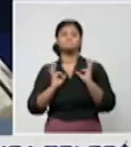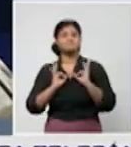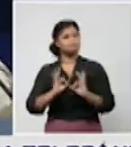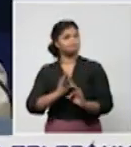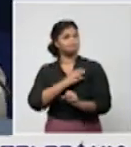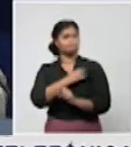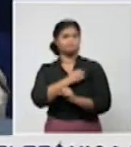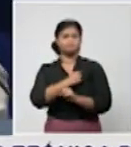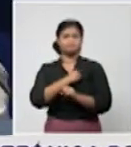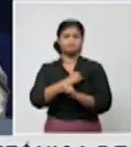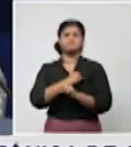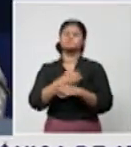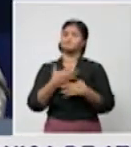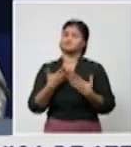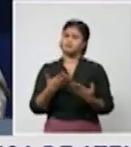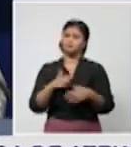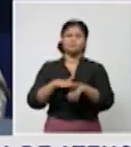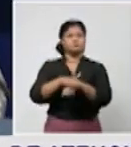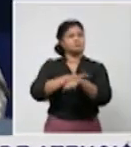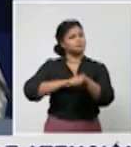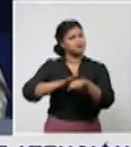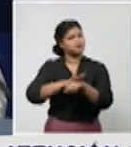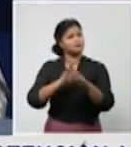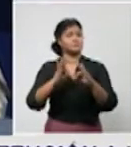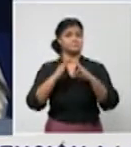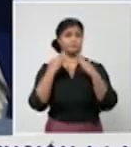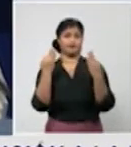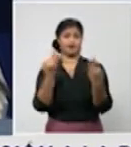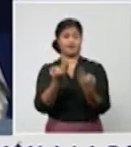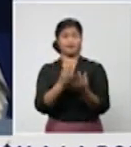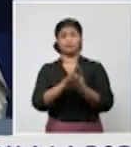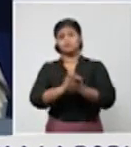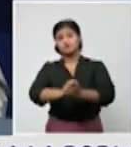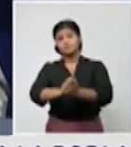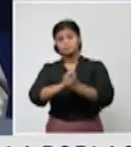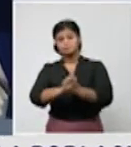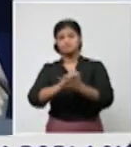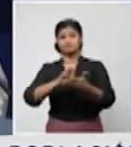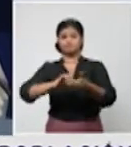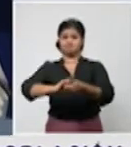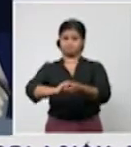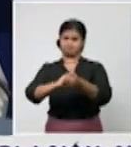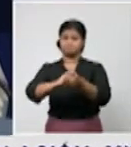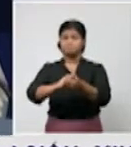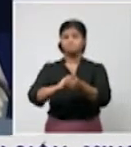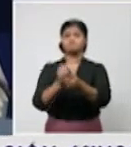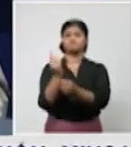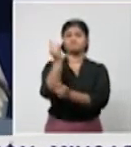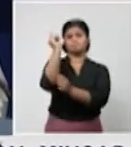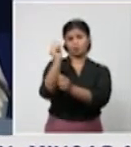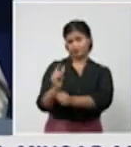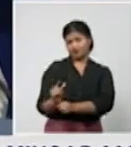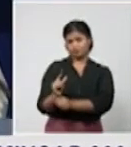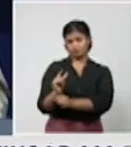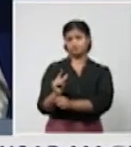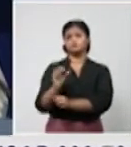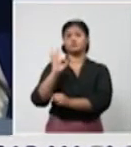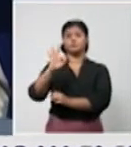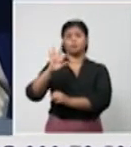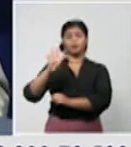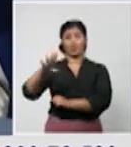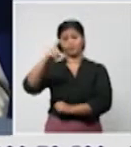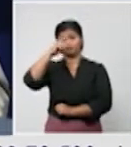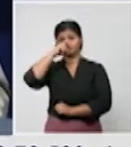first symptoms last July 25th, mainly a feverish syndrome, which led to be hospitalized on July 30th.